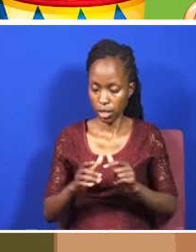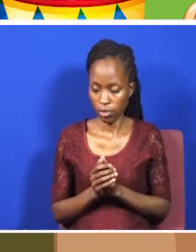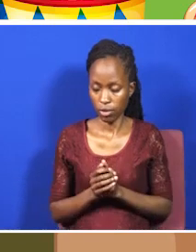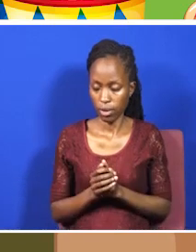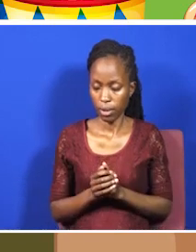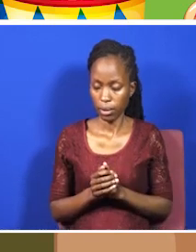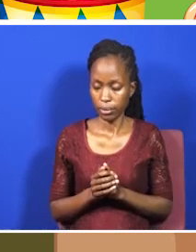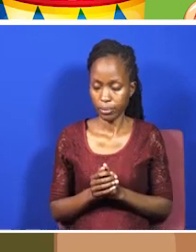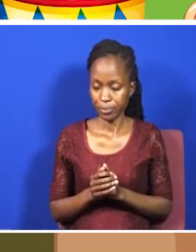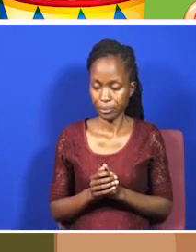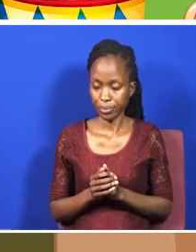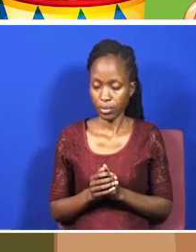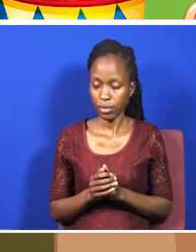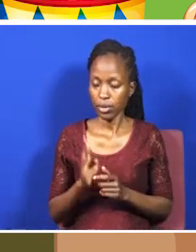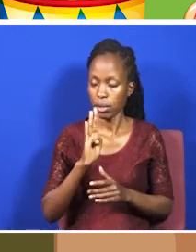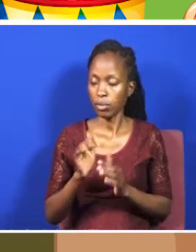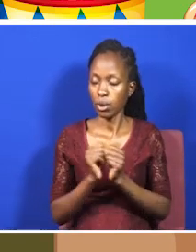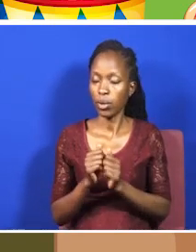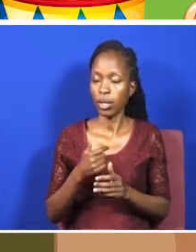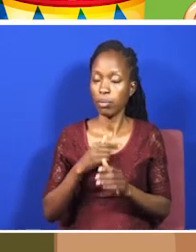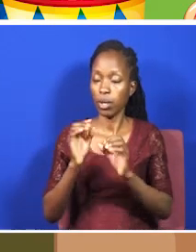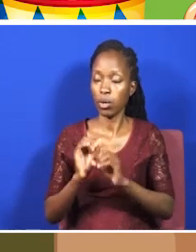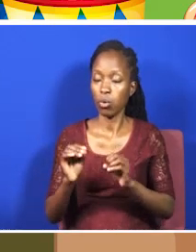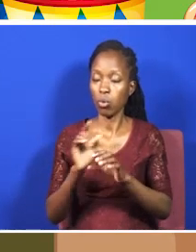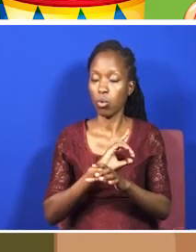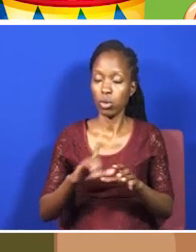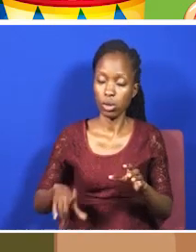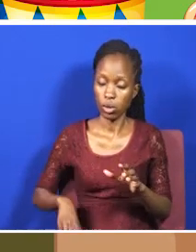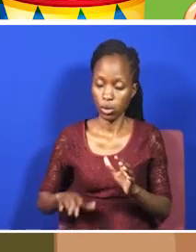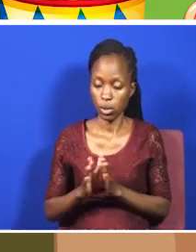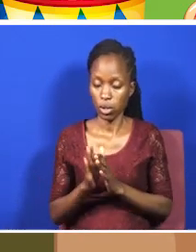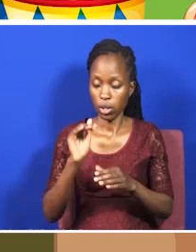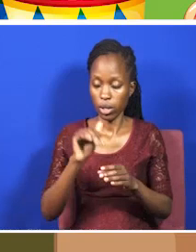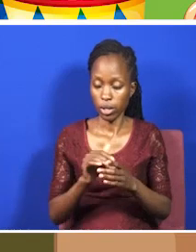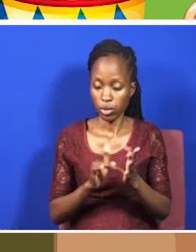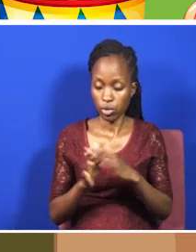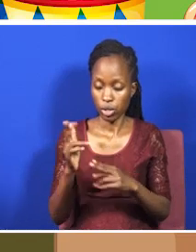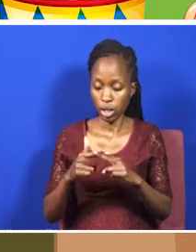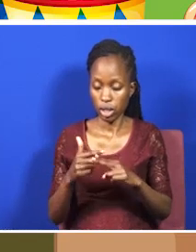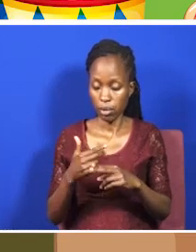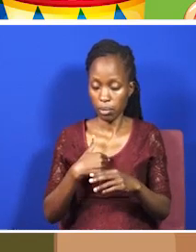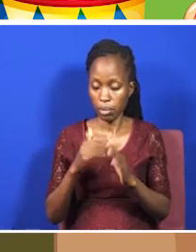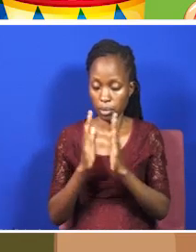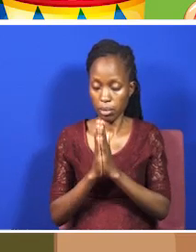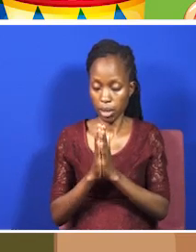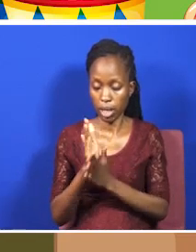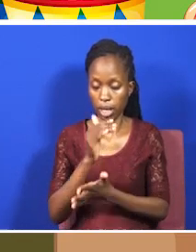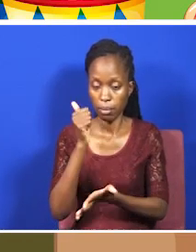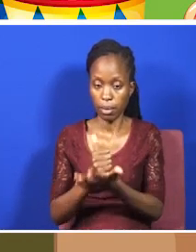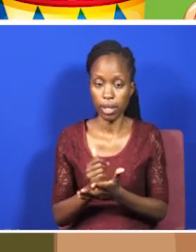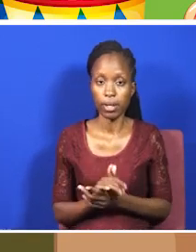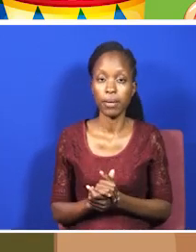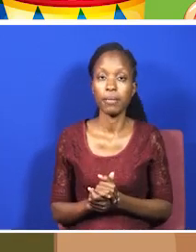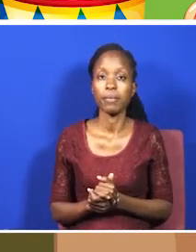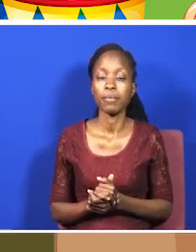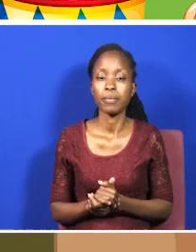sail in this life, as I live this life, be with me, O Lord.